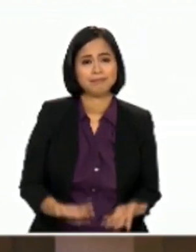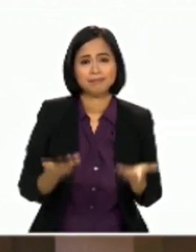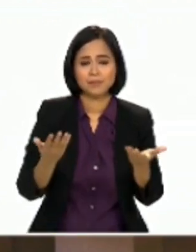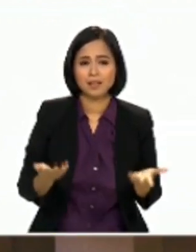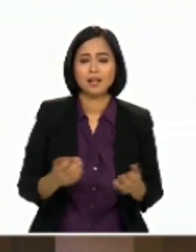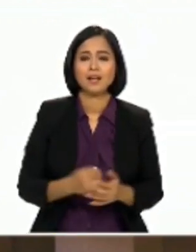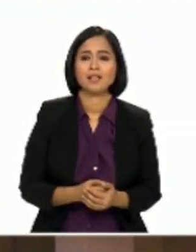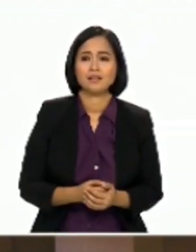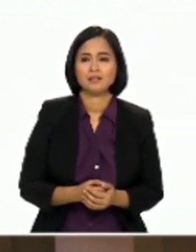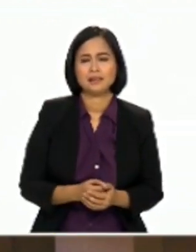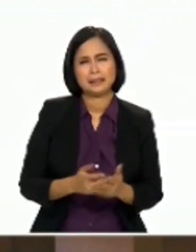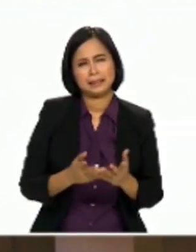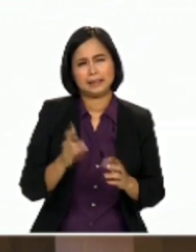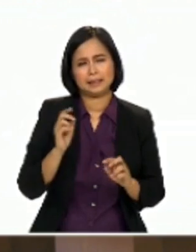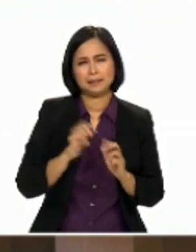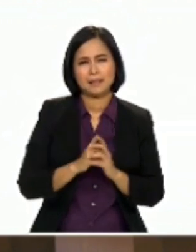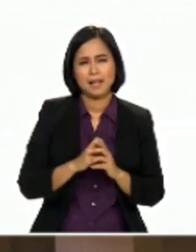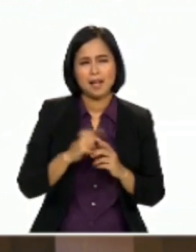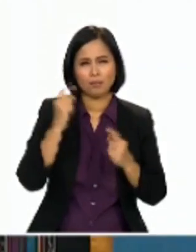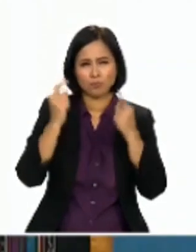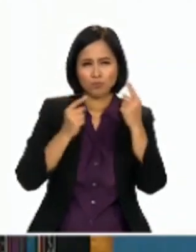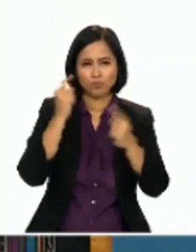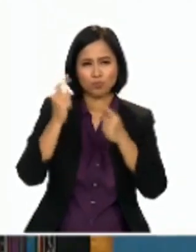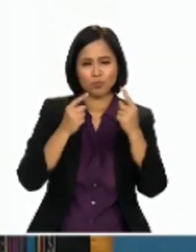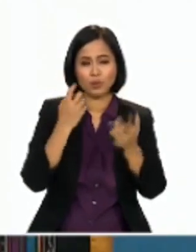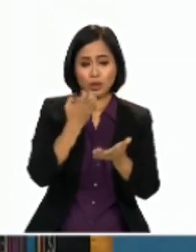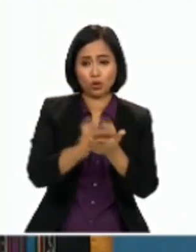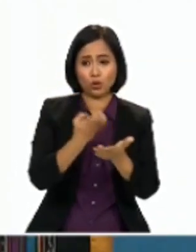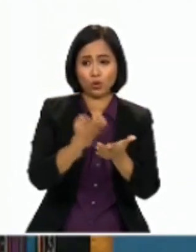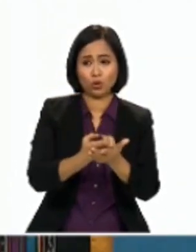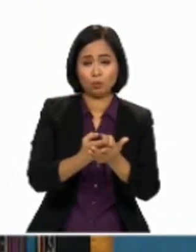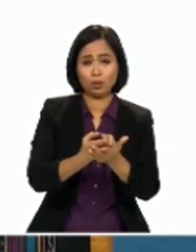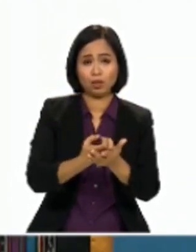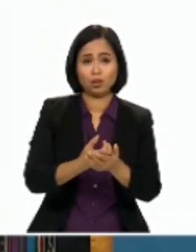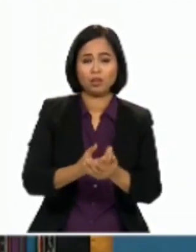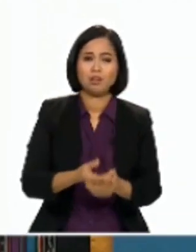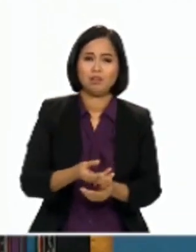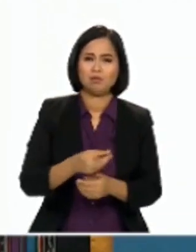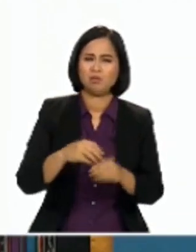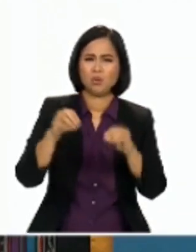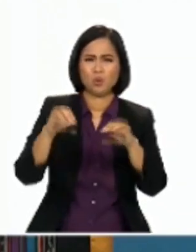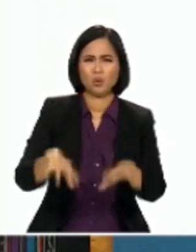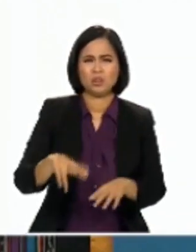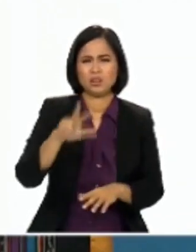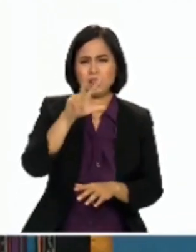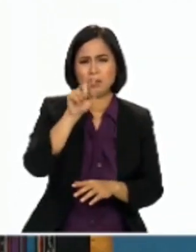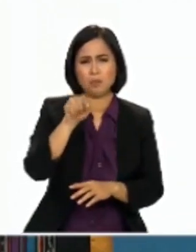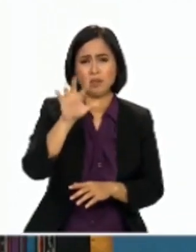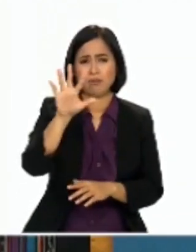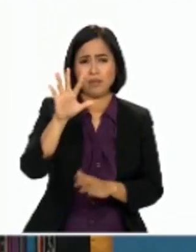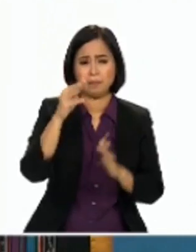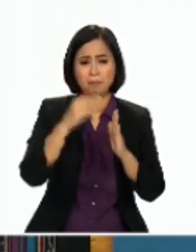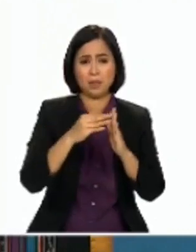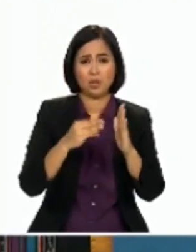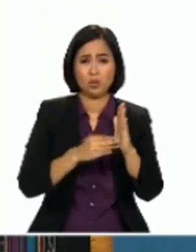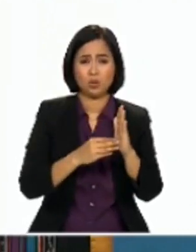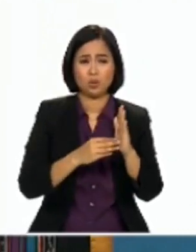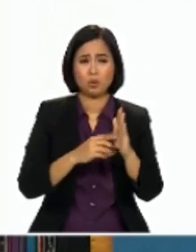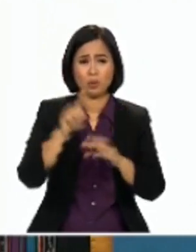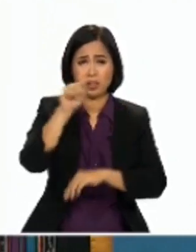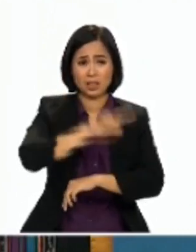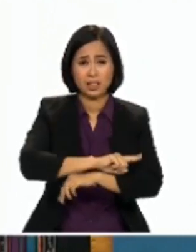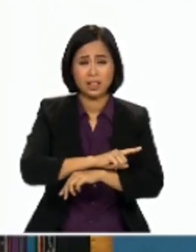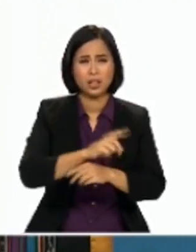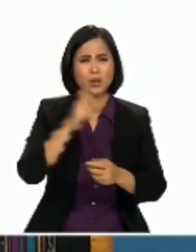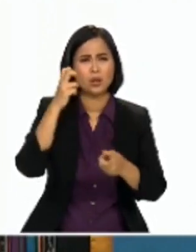One estimate pegs economic losses at 3.5 billion a day due to traffic